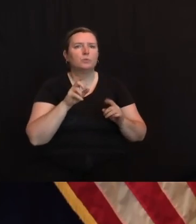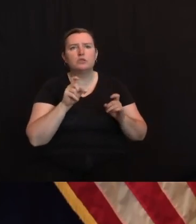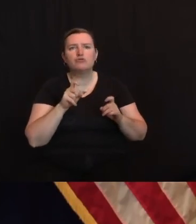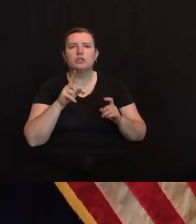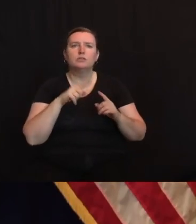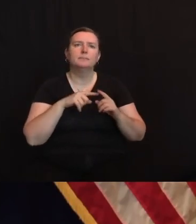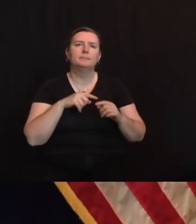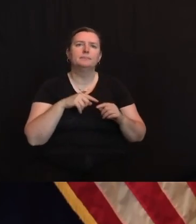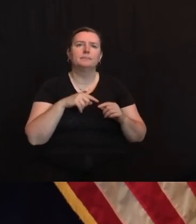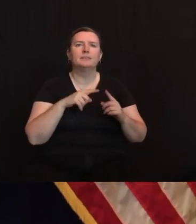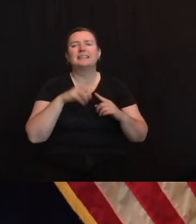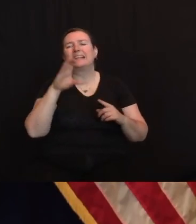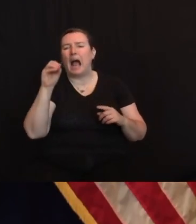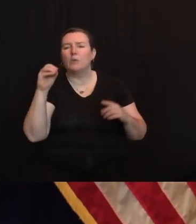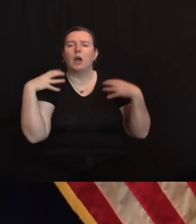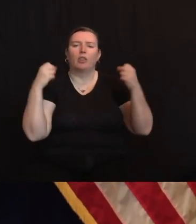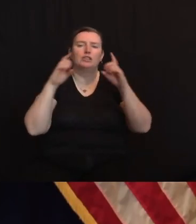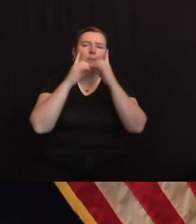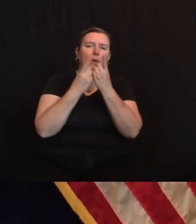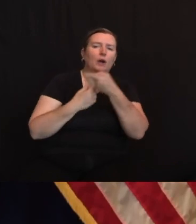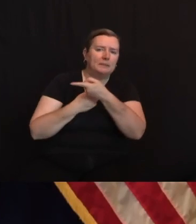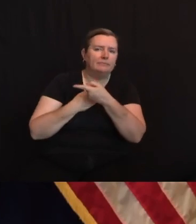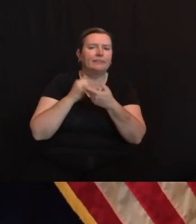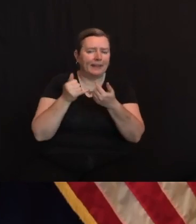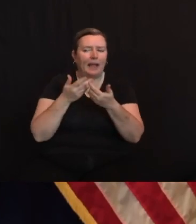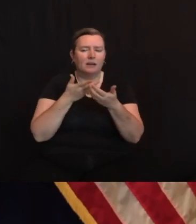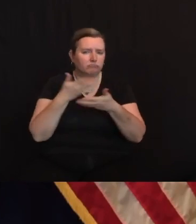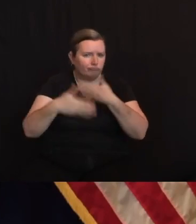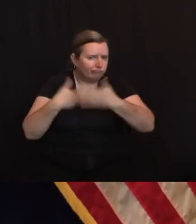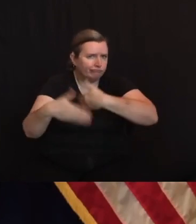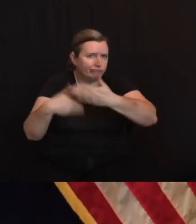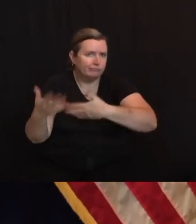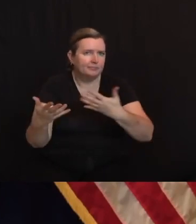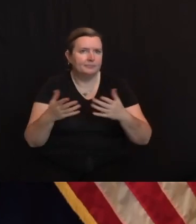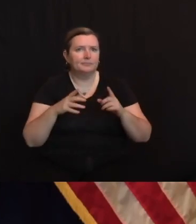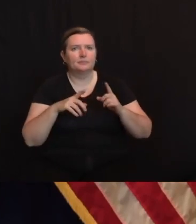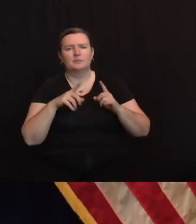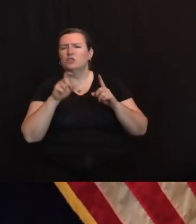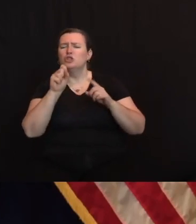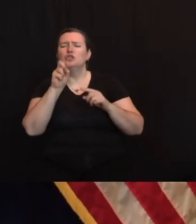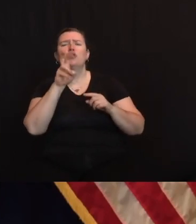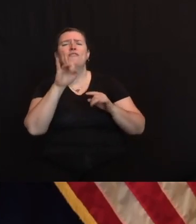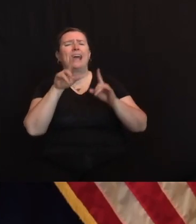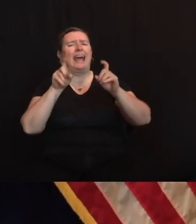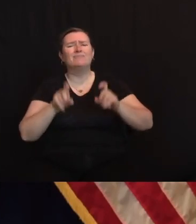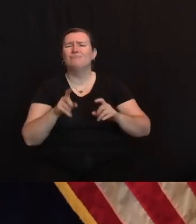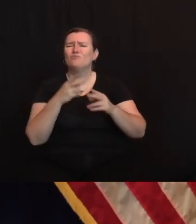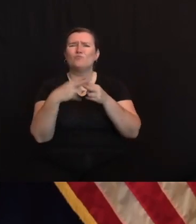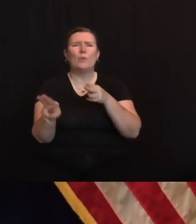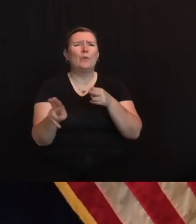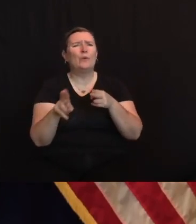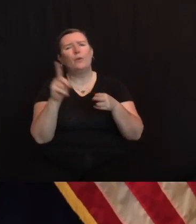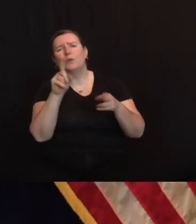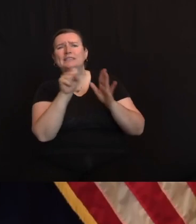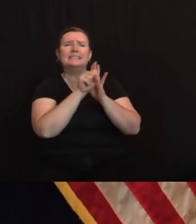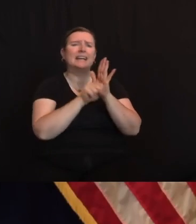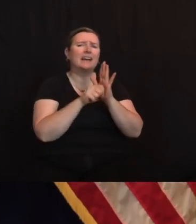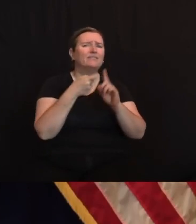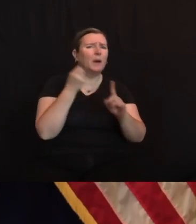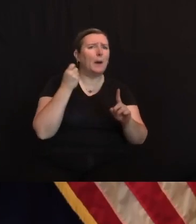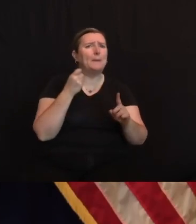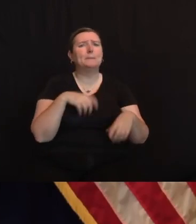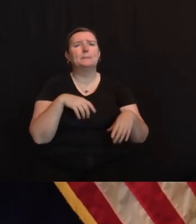departments for follow-up. The questionnaire is short. It's where you're coming from, where you've traveled, and